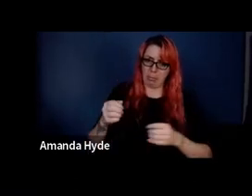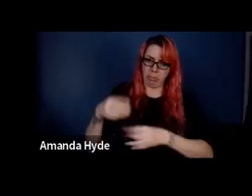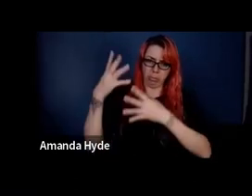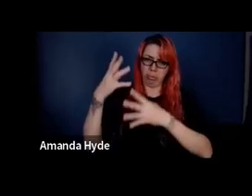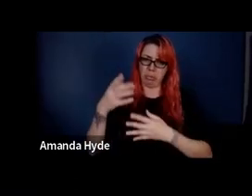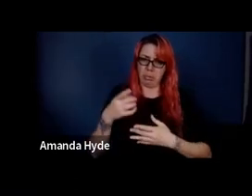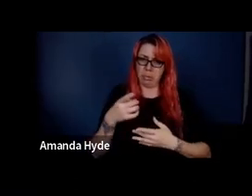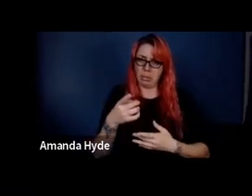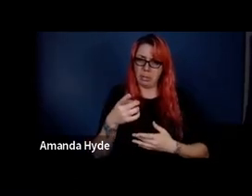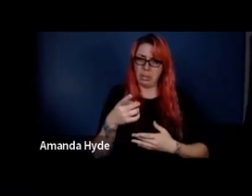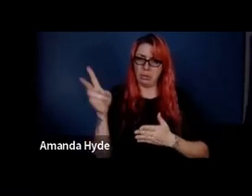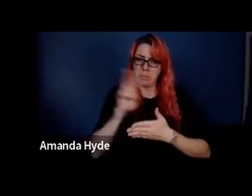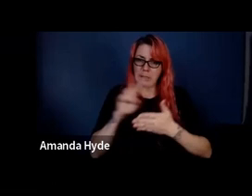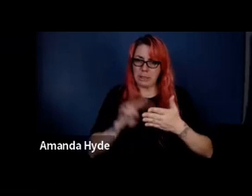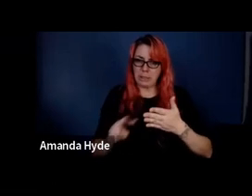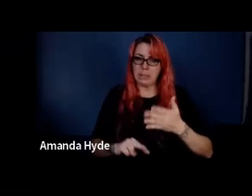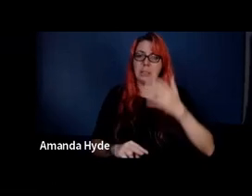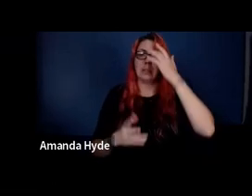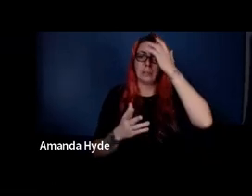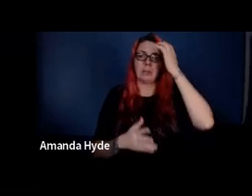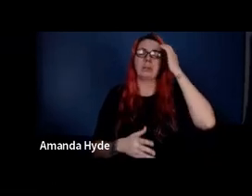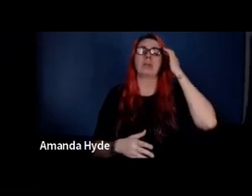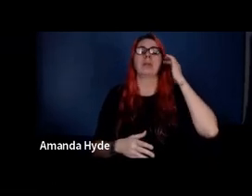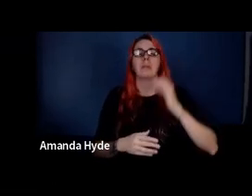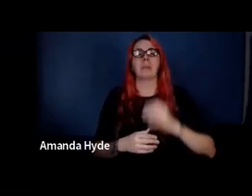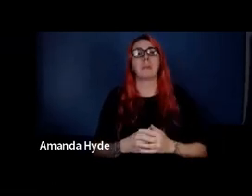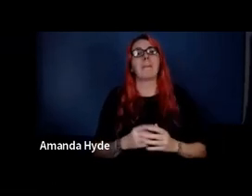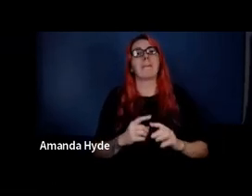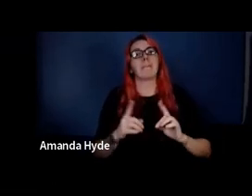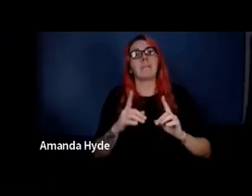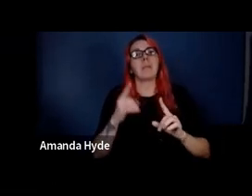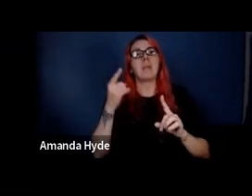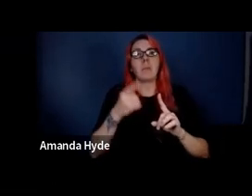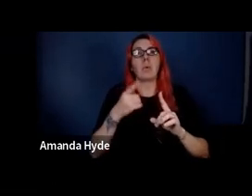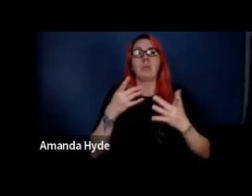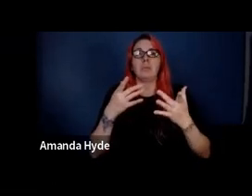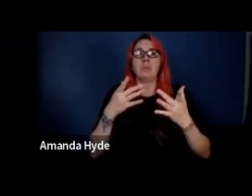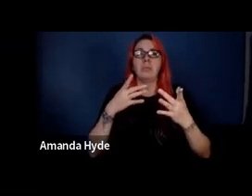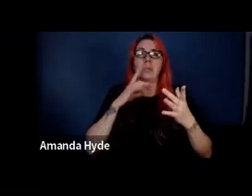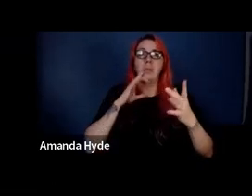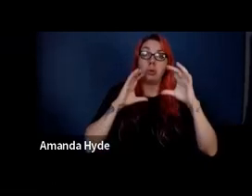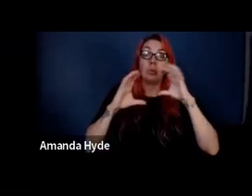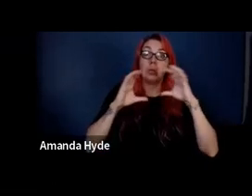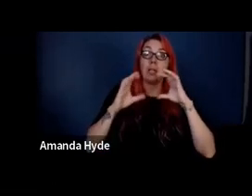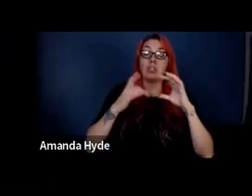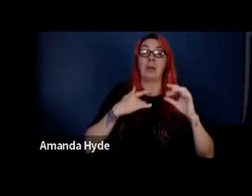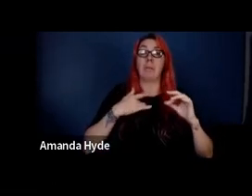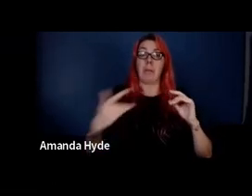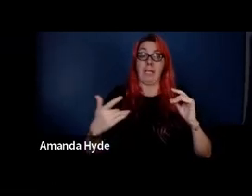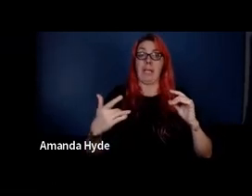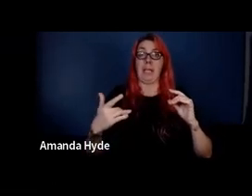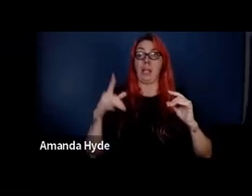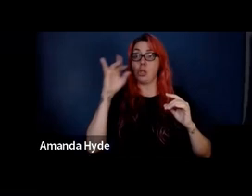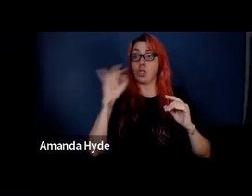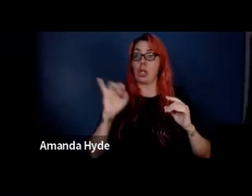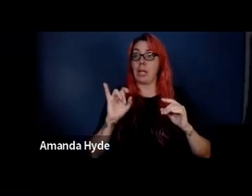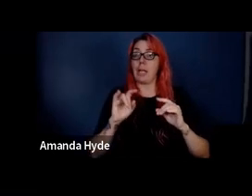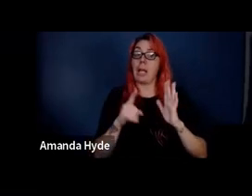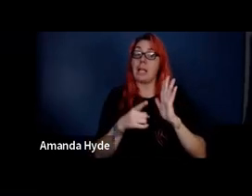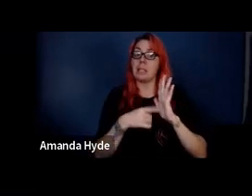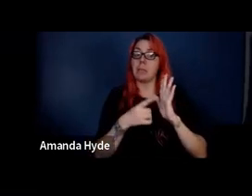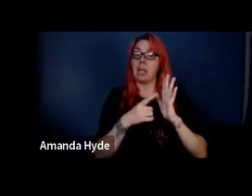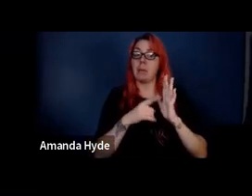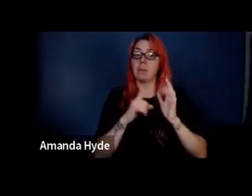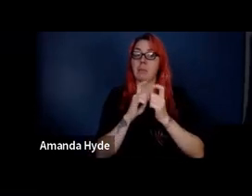learning ability privileges, right? In terms of how the usual methods of communication are constructed, how we can engage and go, right, yeah, things that have been designed for me